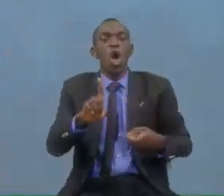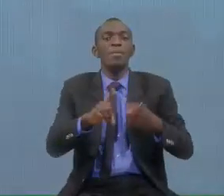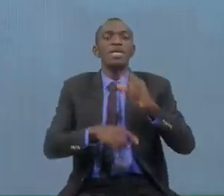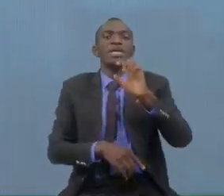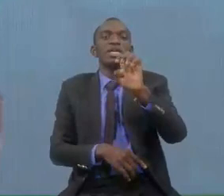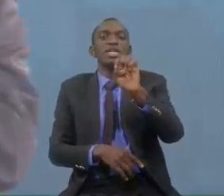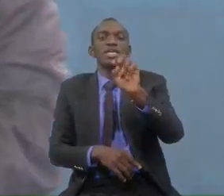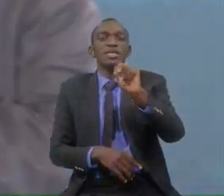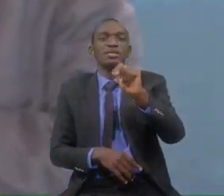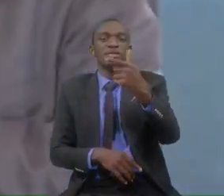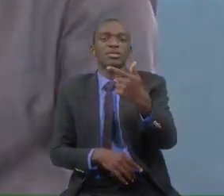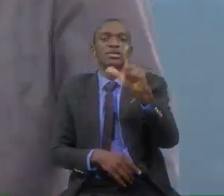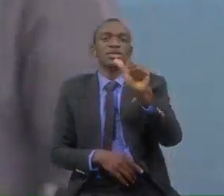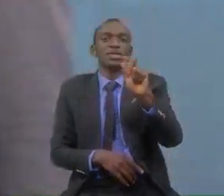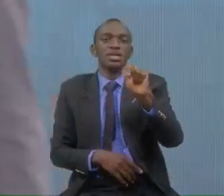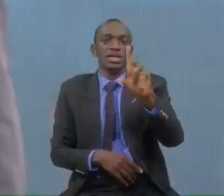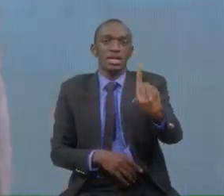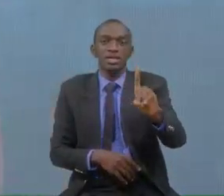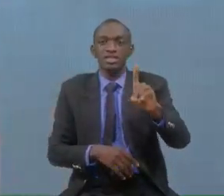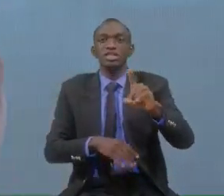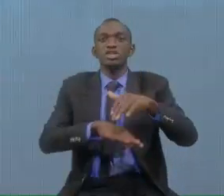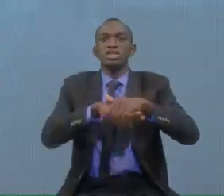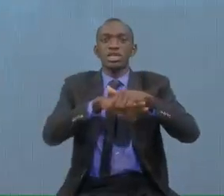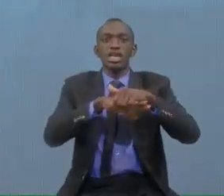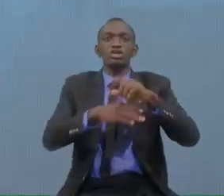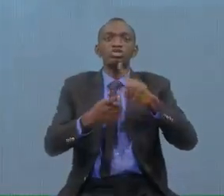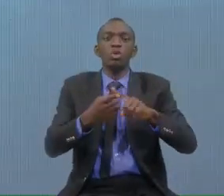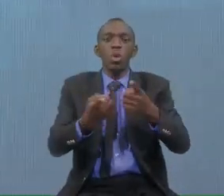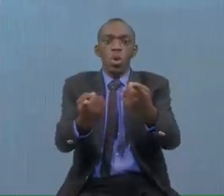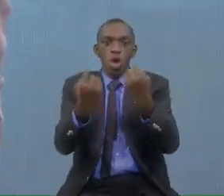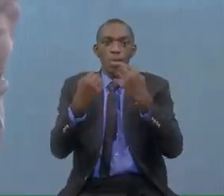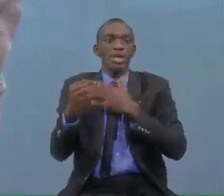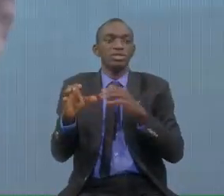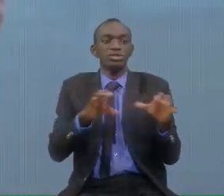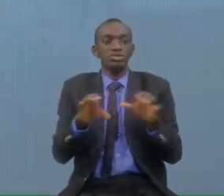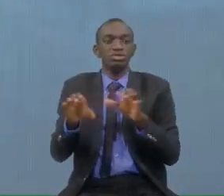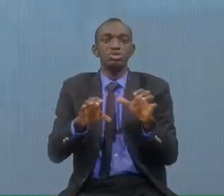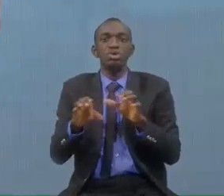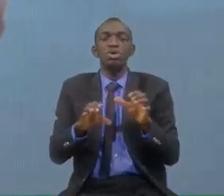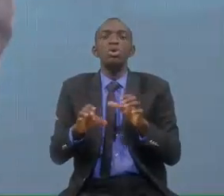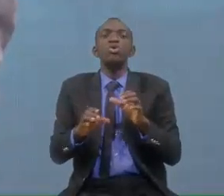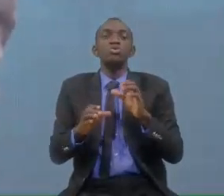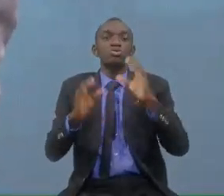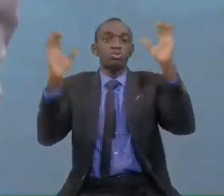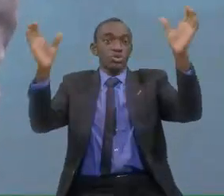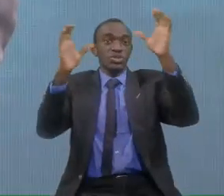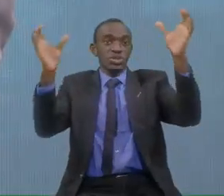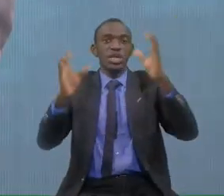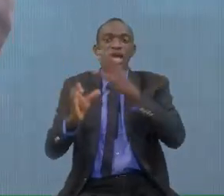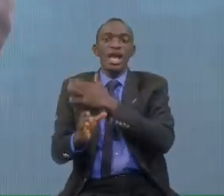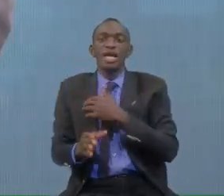a crusade. Then they approached me and they said, please, because